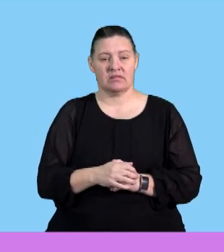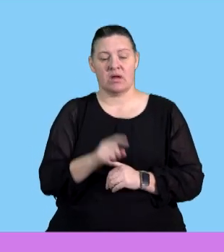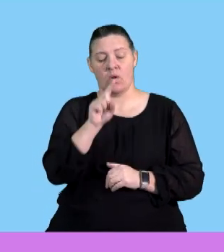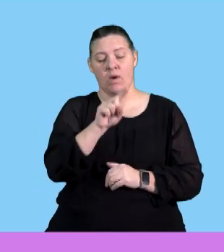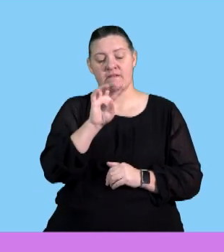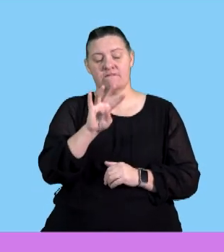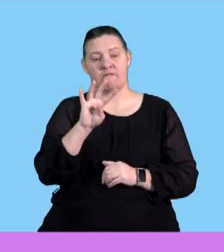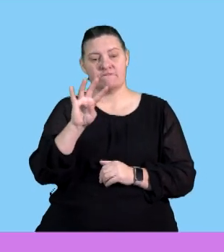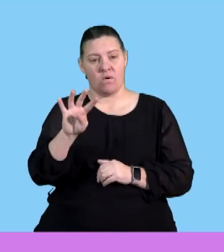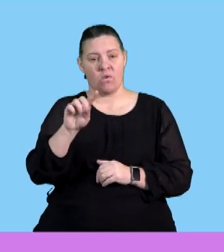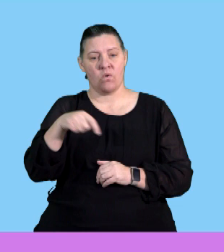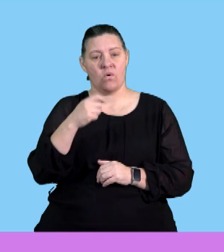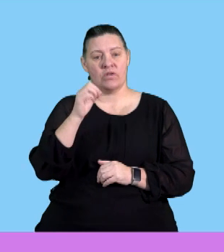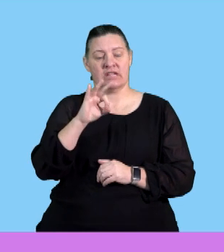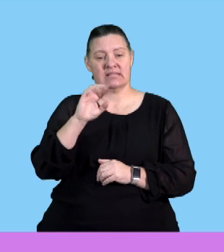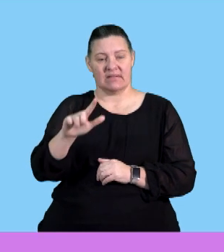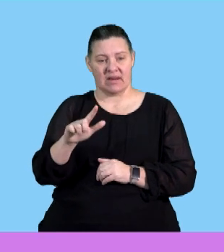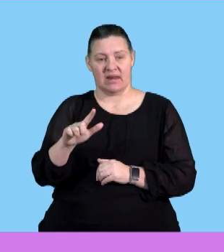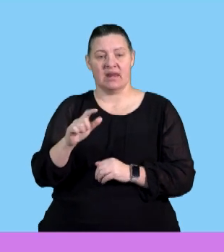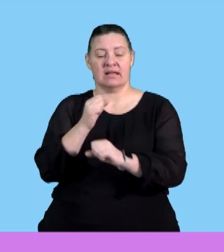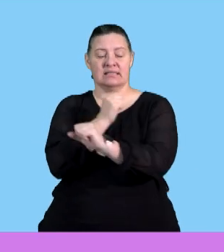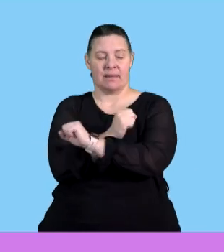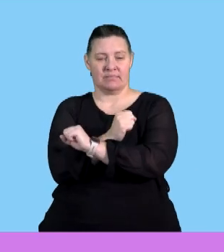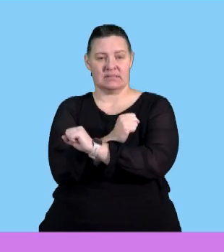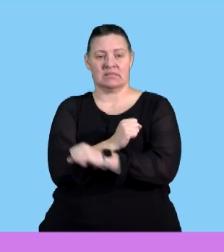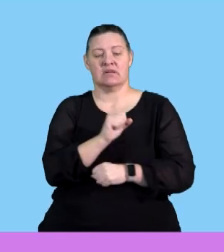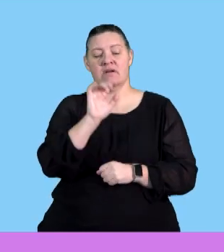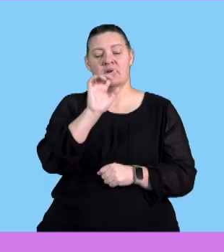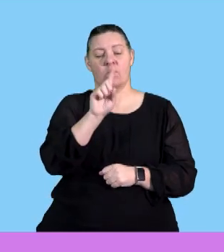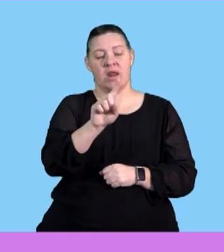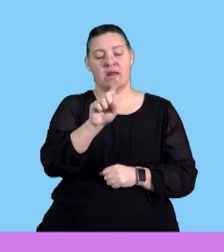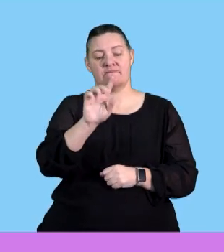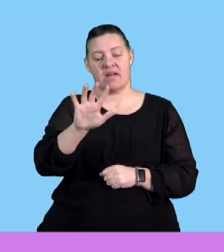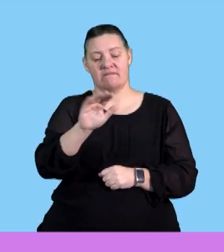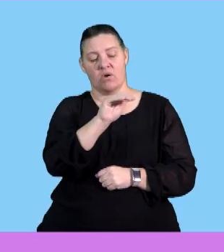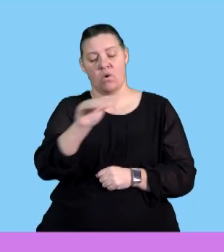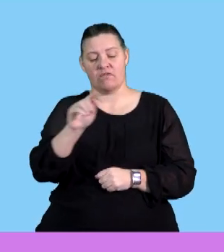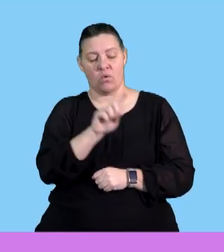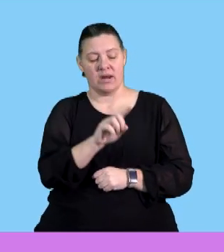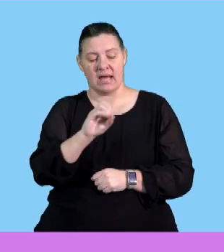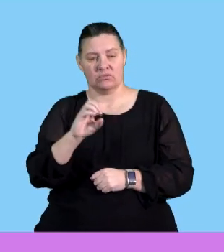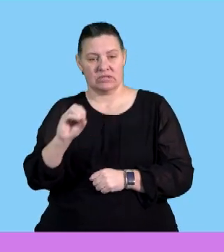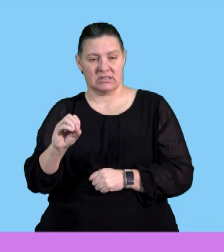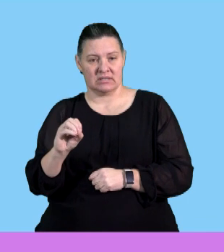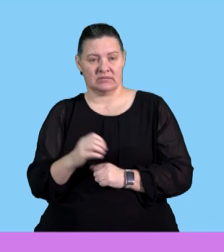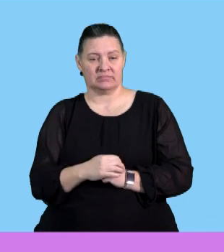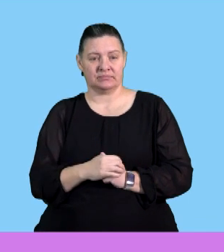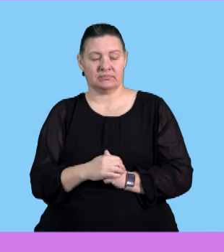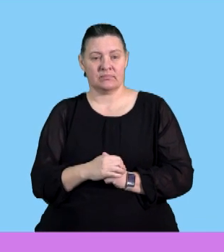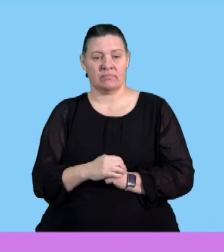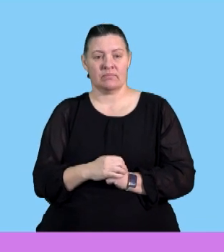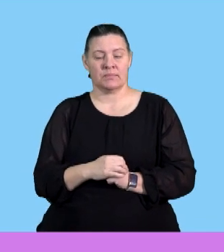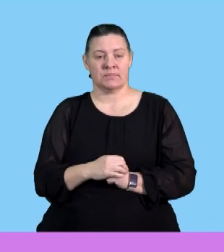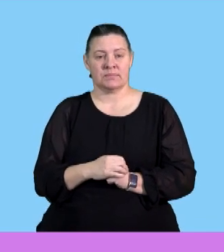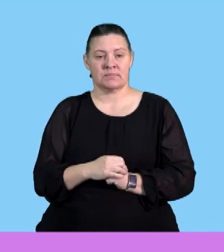say 144.37 multiplied by 15 over 100. So